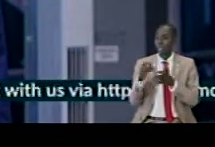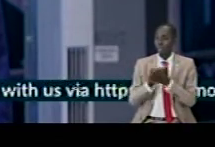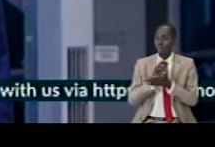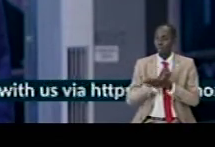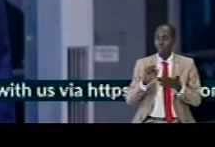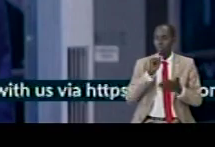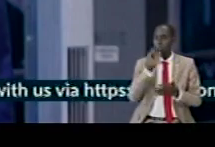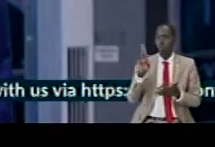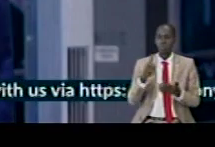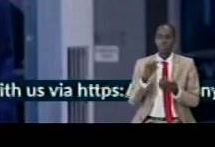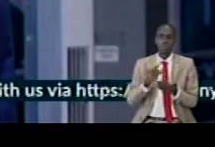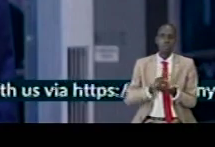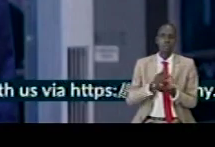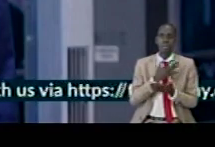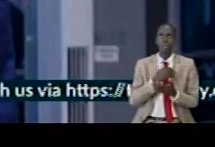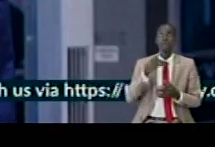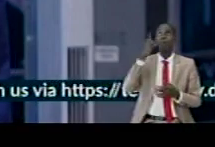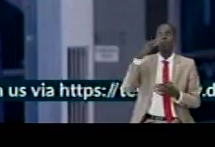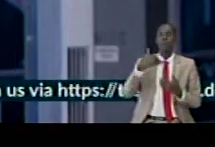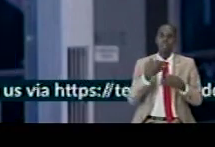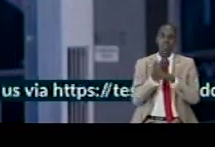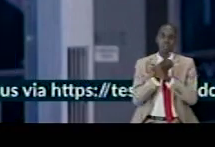me. Praise the Lord.